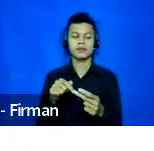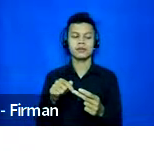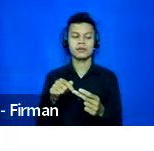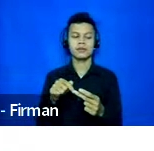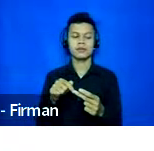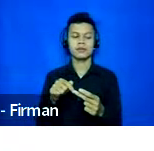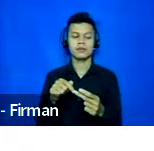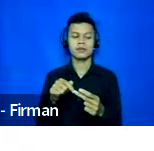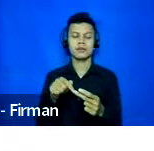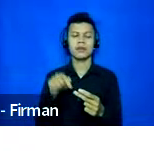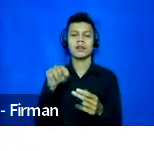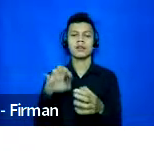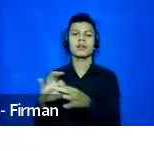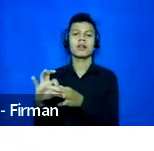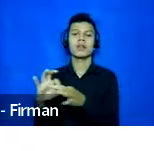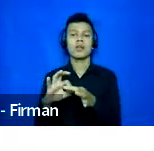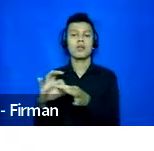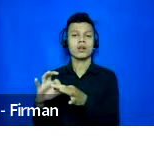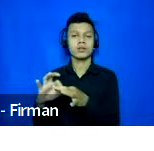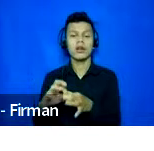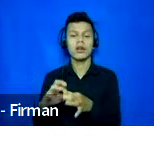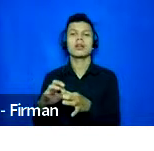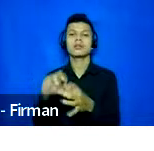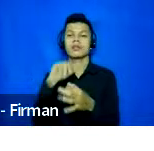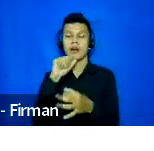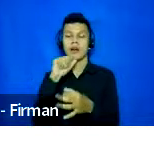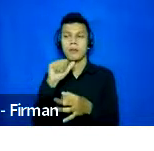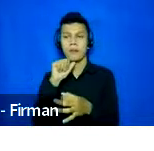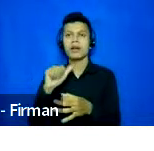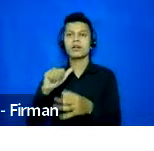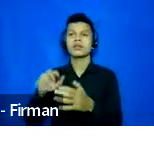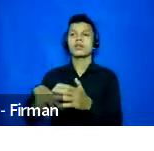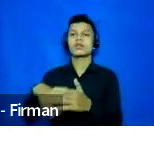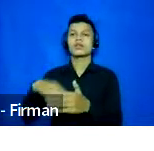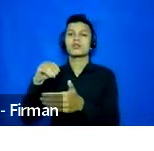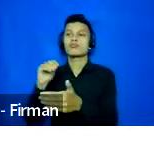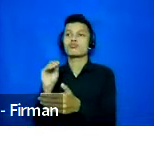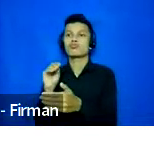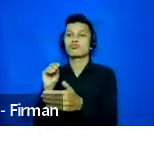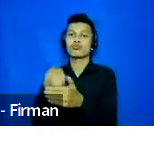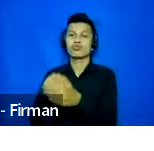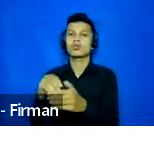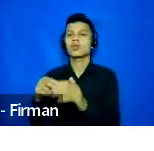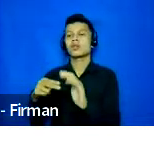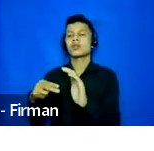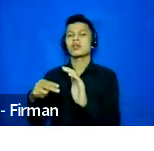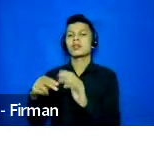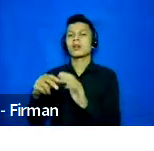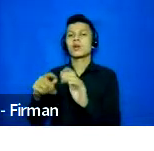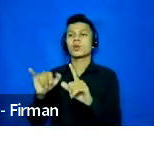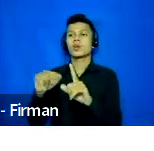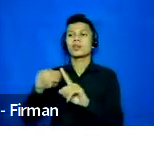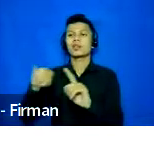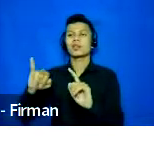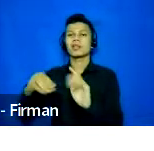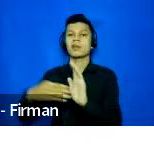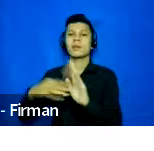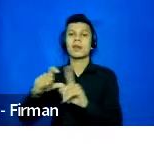the collaborations between Wikimedia contributors in Norway to conduct Wikipedia editing